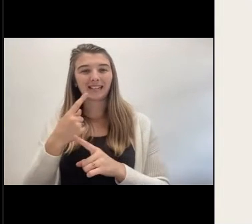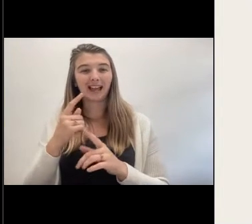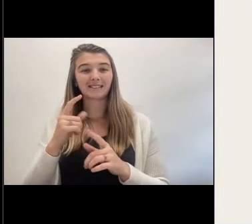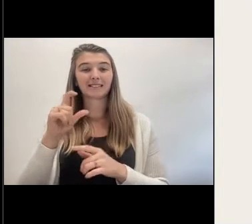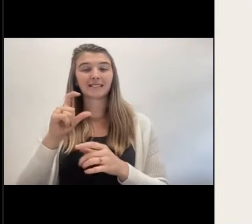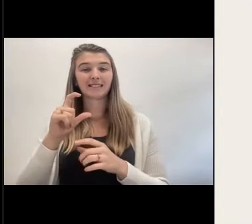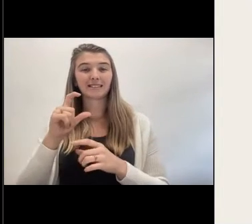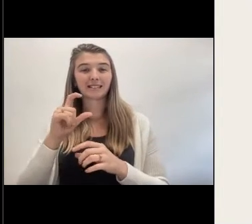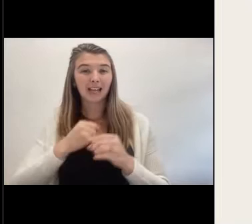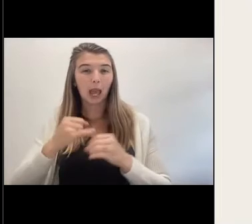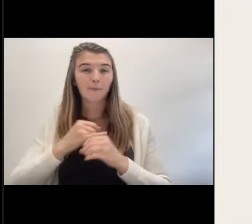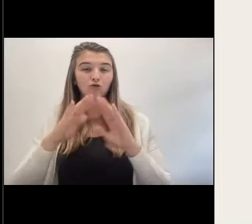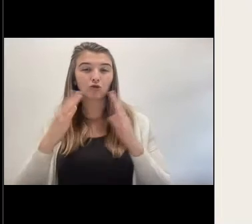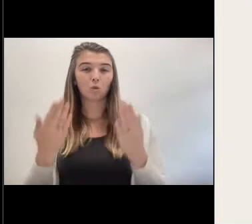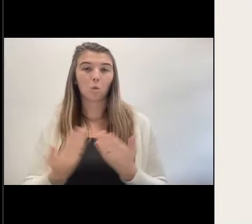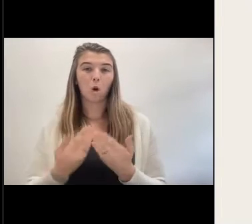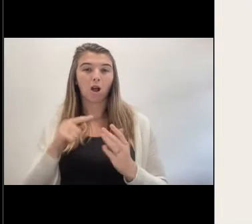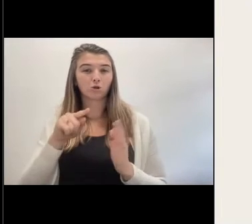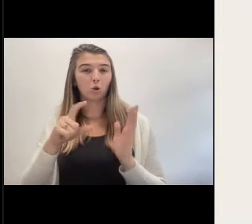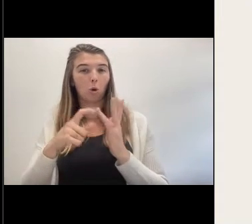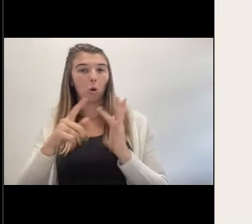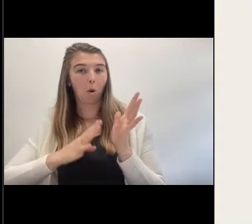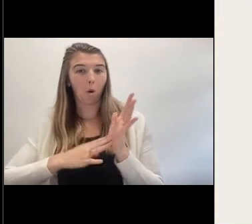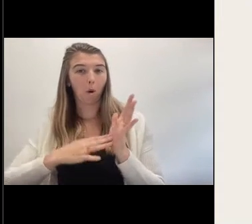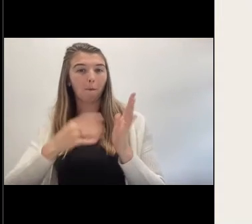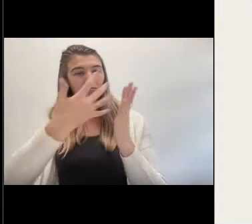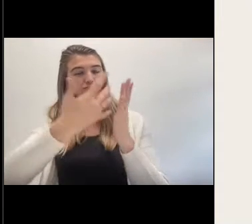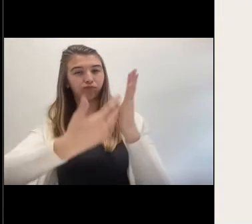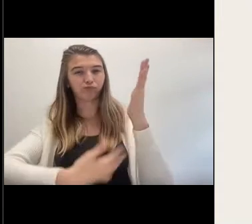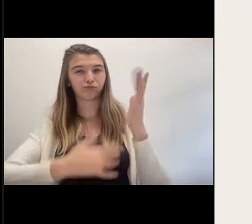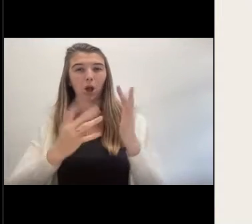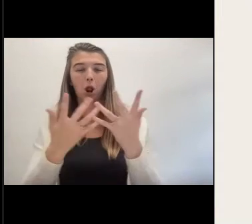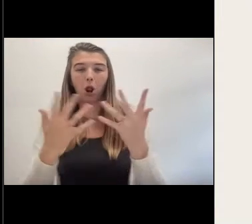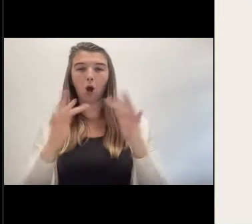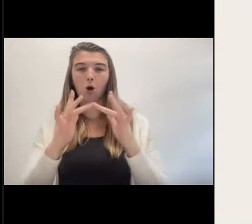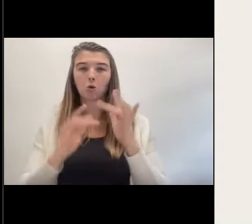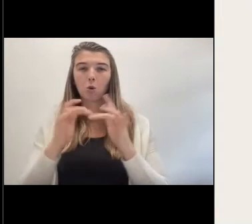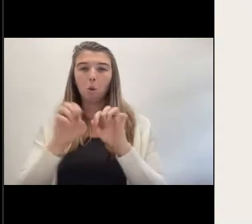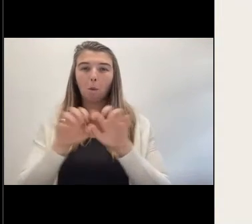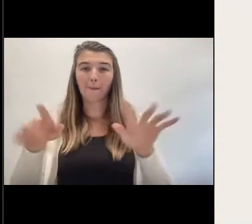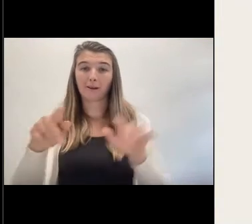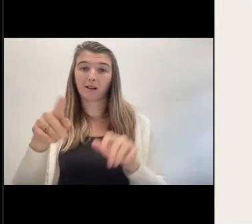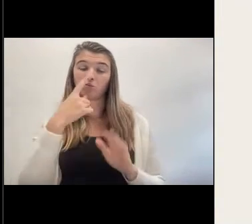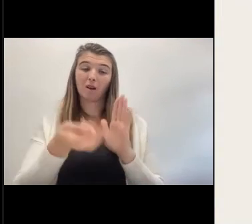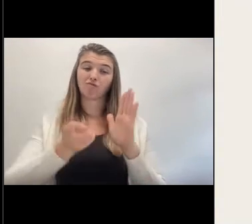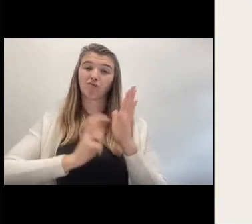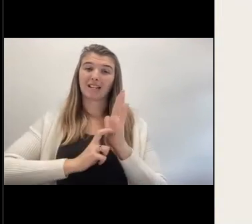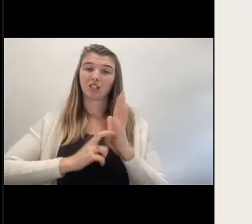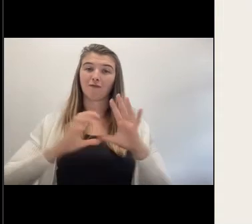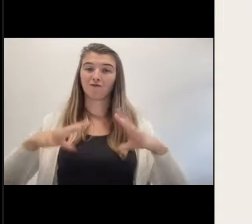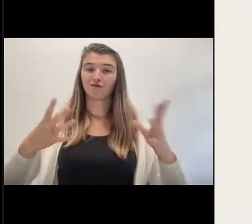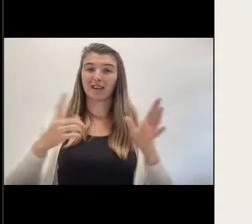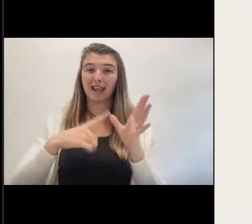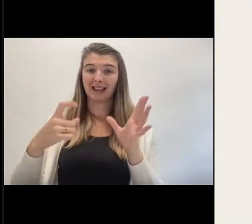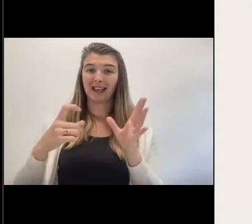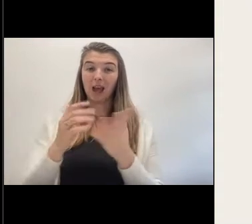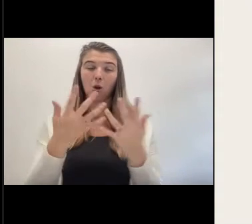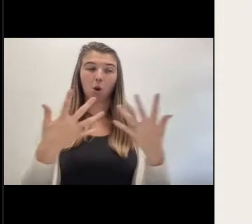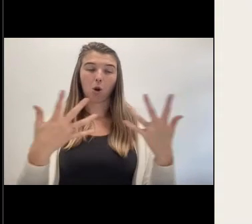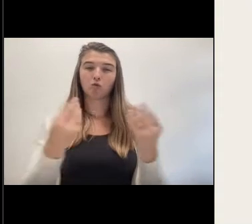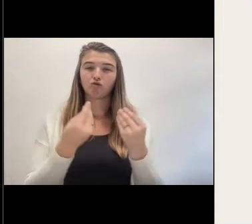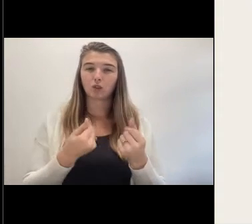chemistryworld.com/webinars, you'll find out information about all the upcoming events. While you're there, if you register for a free account with Chemistry World, you'll get access to more stories, and